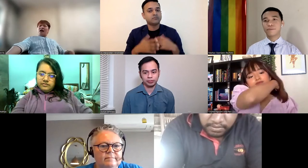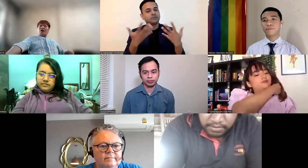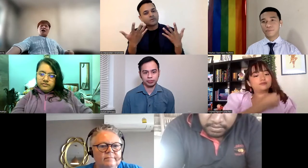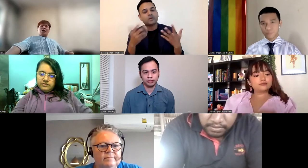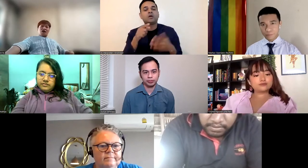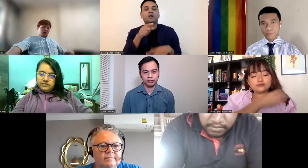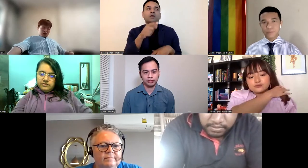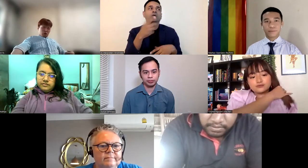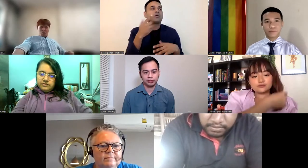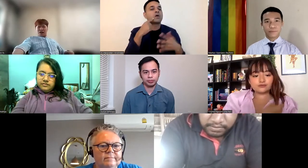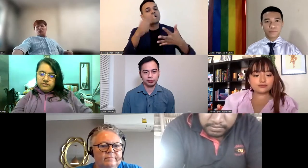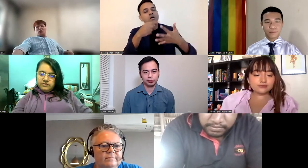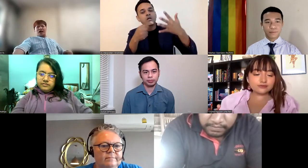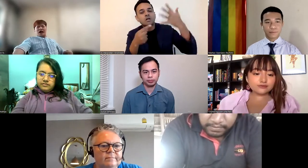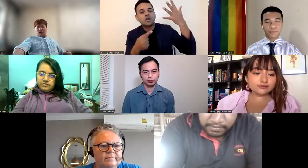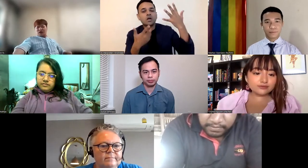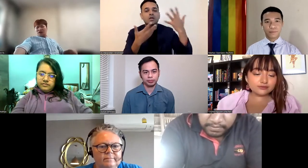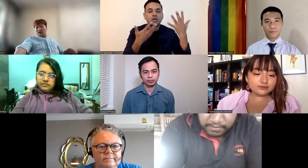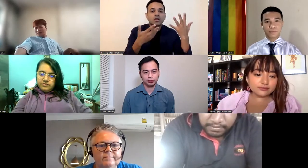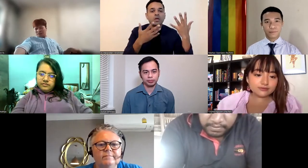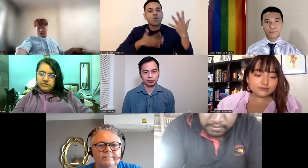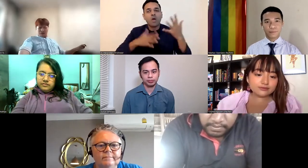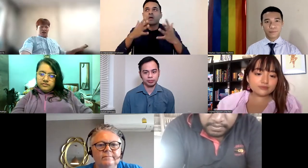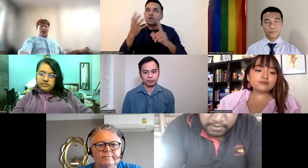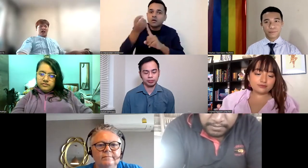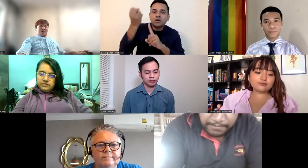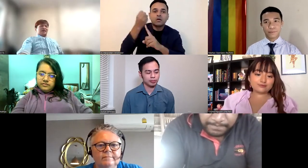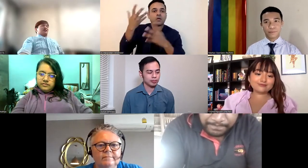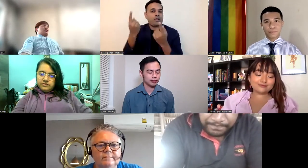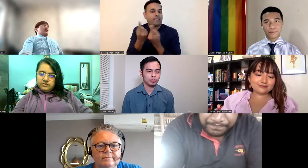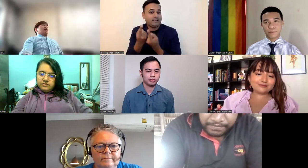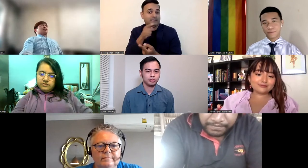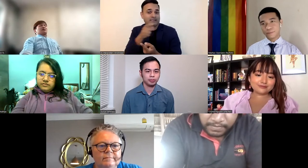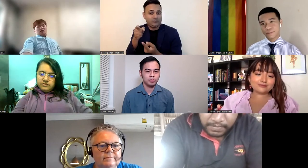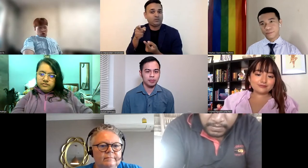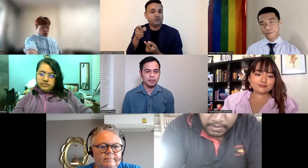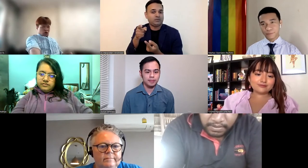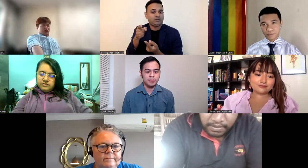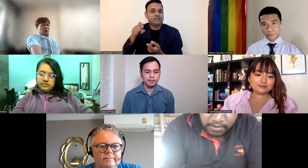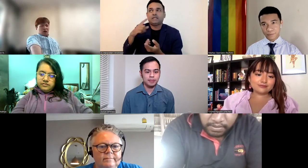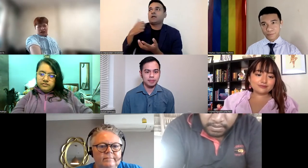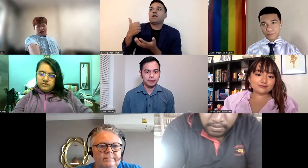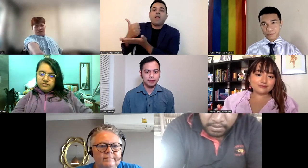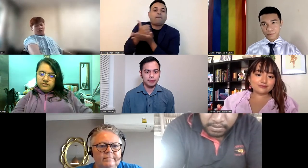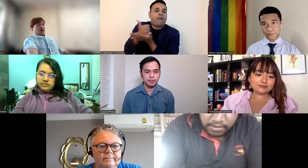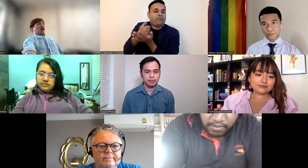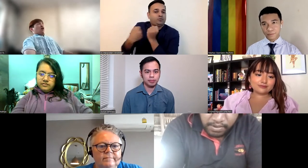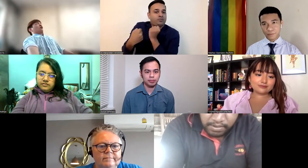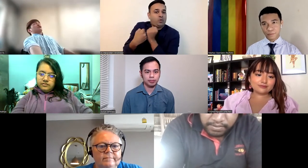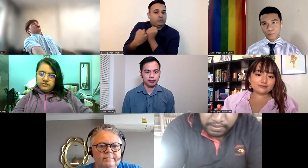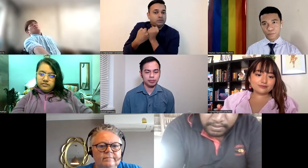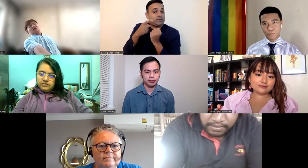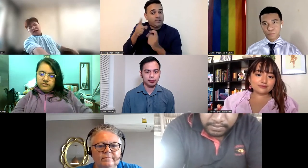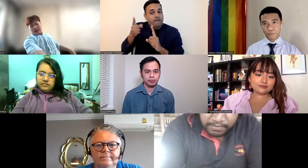you have some assistance available when you need it. And then, of course, you have to make yourself clear